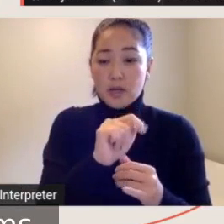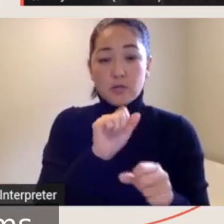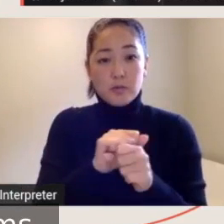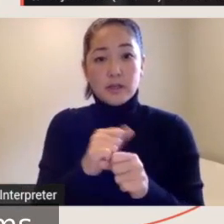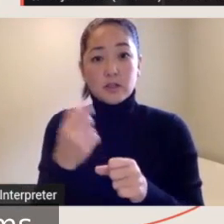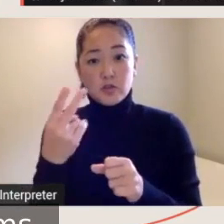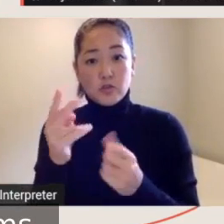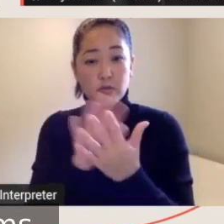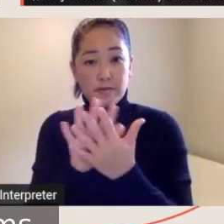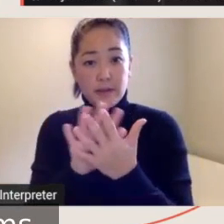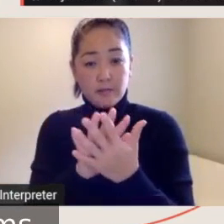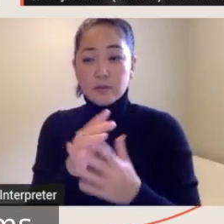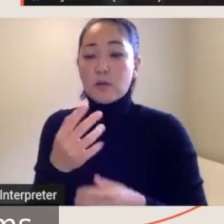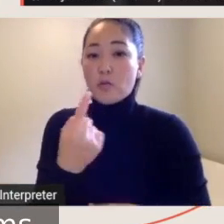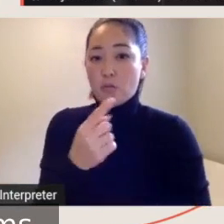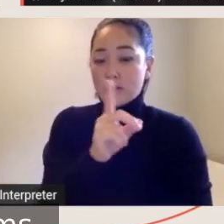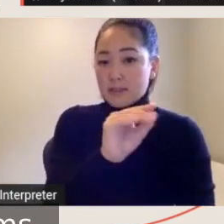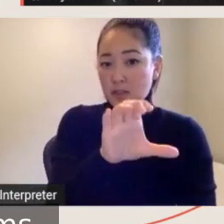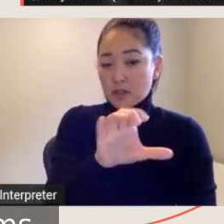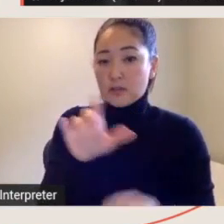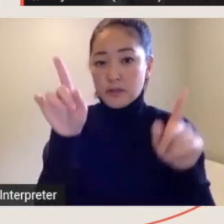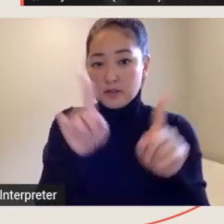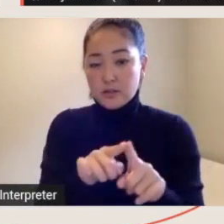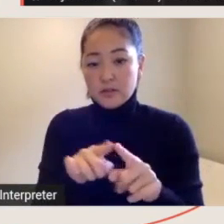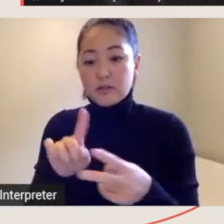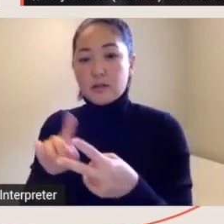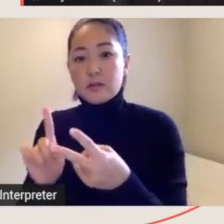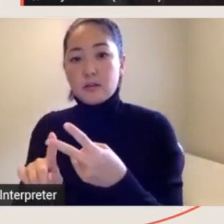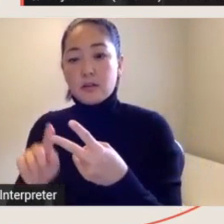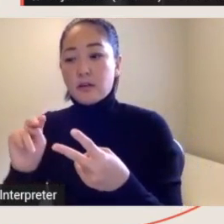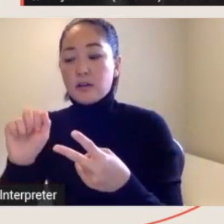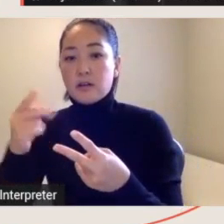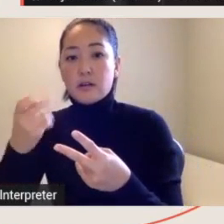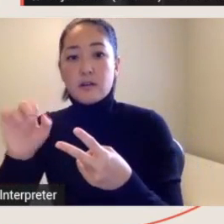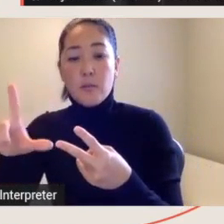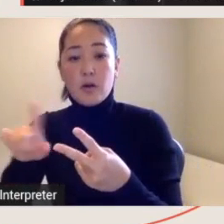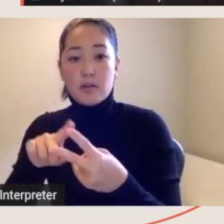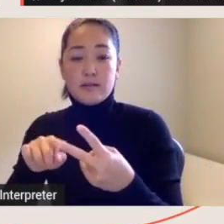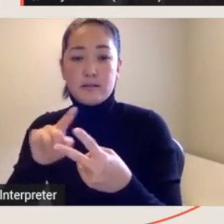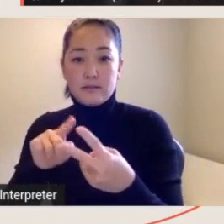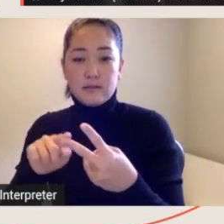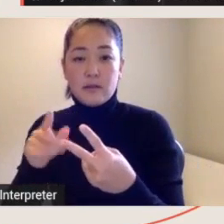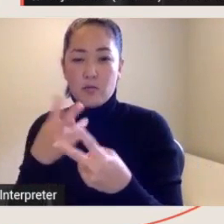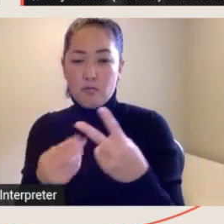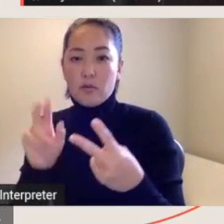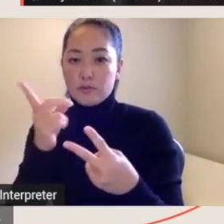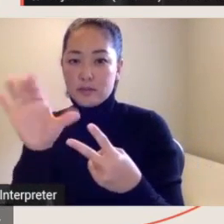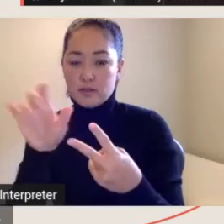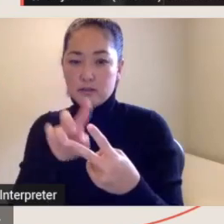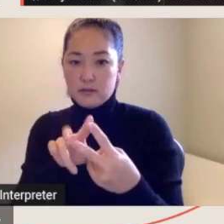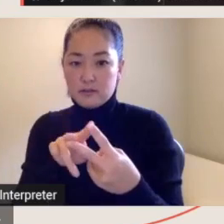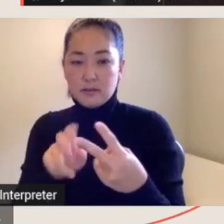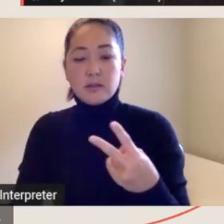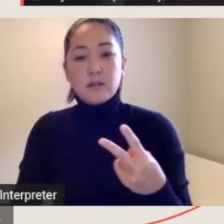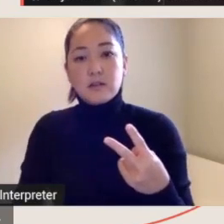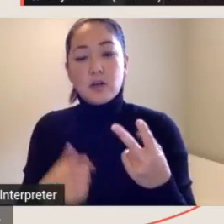Cut, we are working on two films, two documentaries, one in India and one in Nepal. So that's the